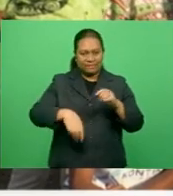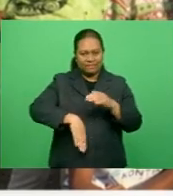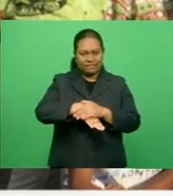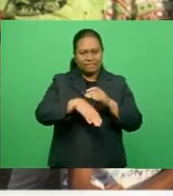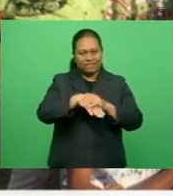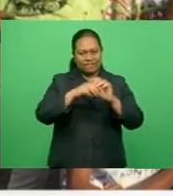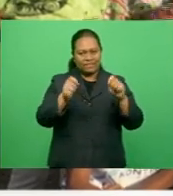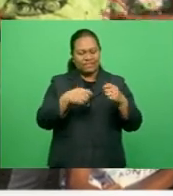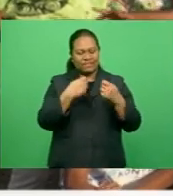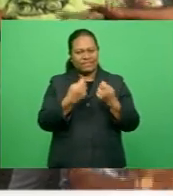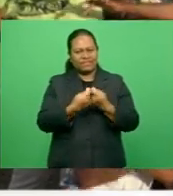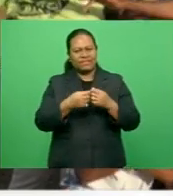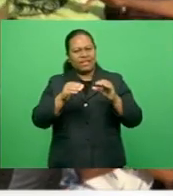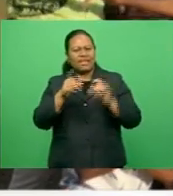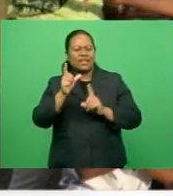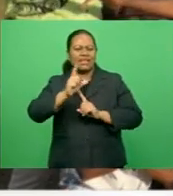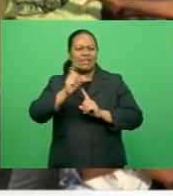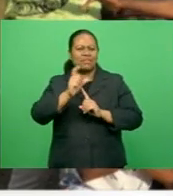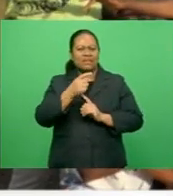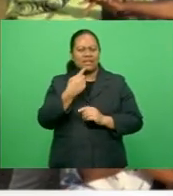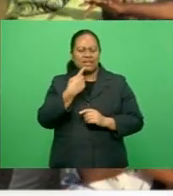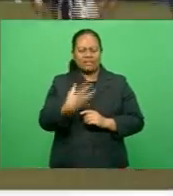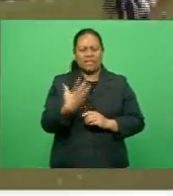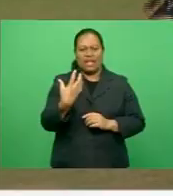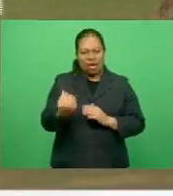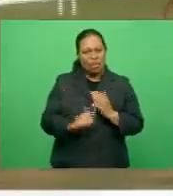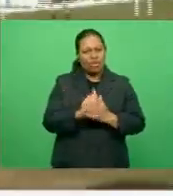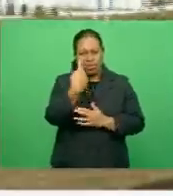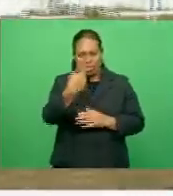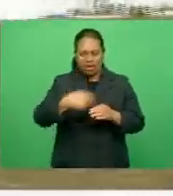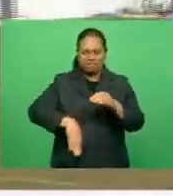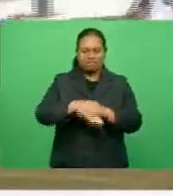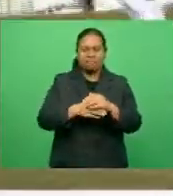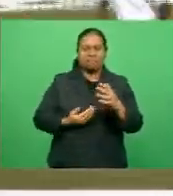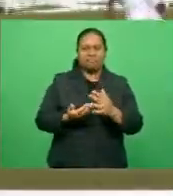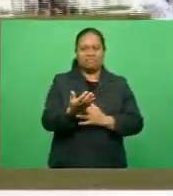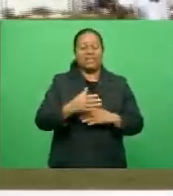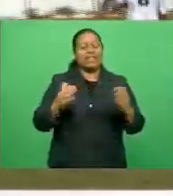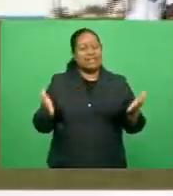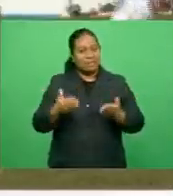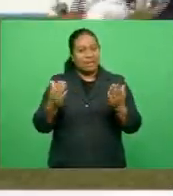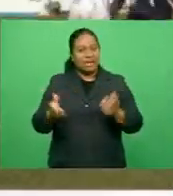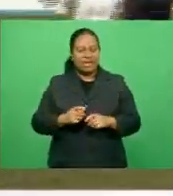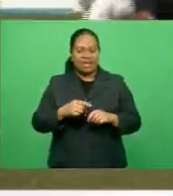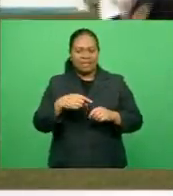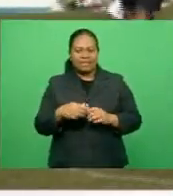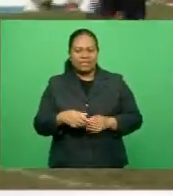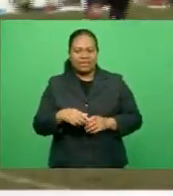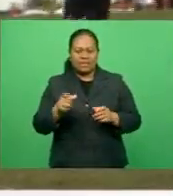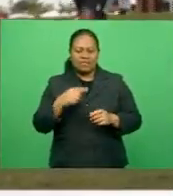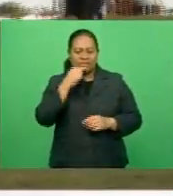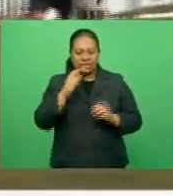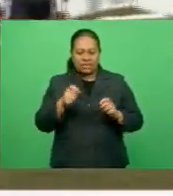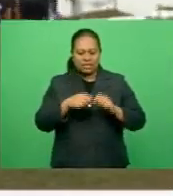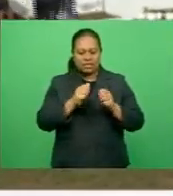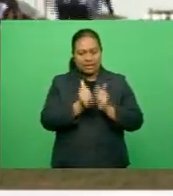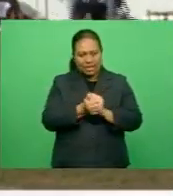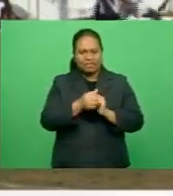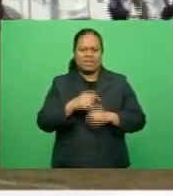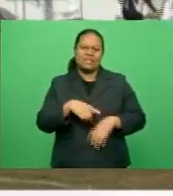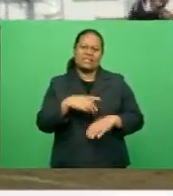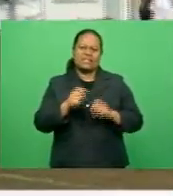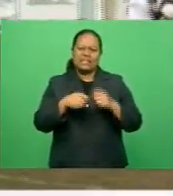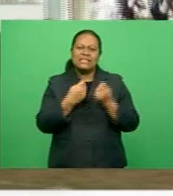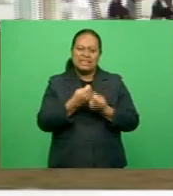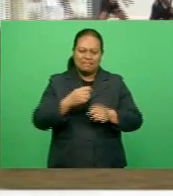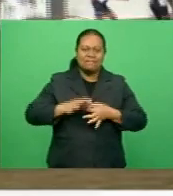Filipe BARAVILALA scored the lone goal of the match in the first half. Player of the tournament BARAVILALA says it was team effort that